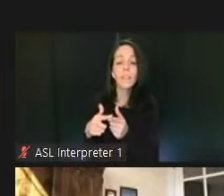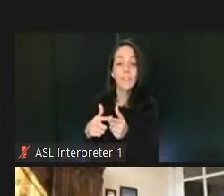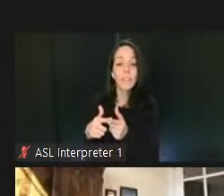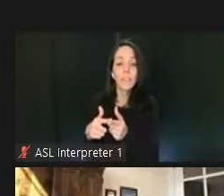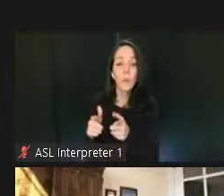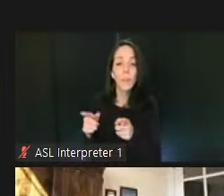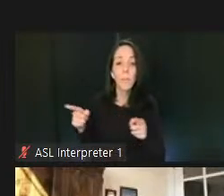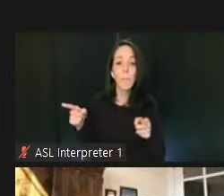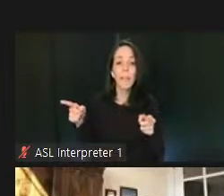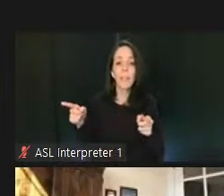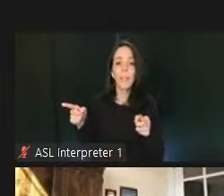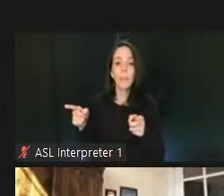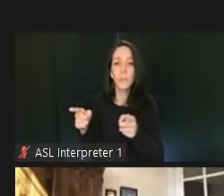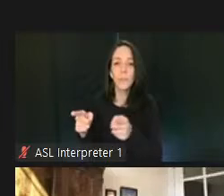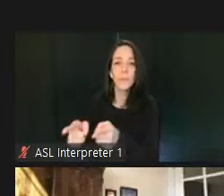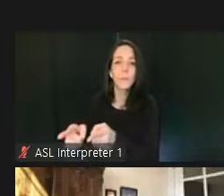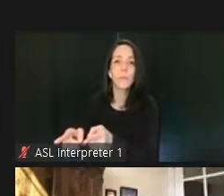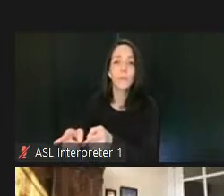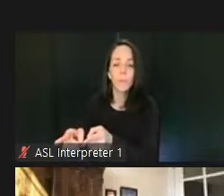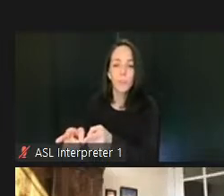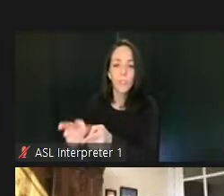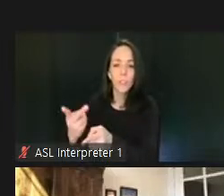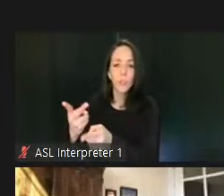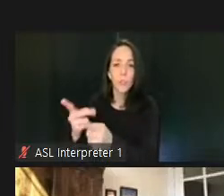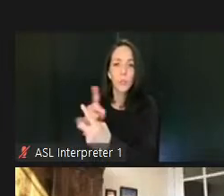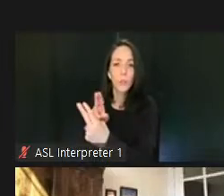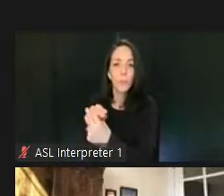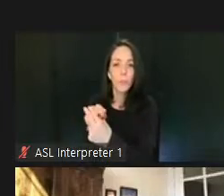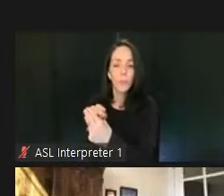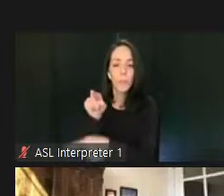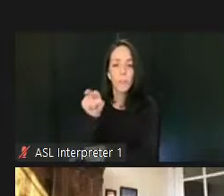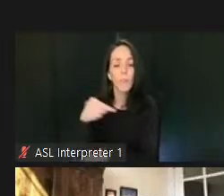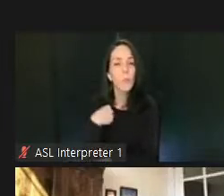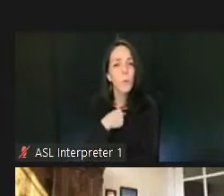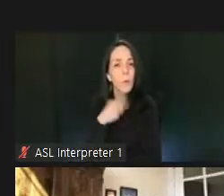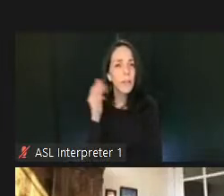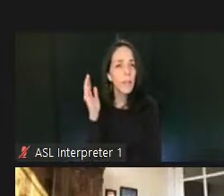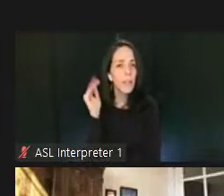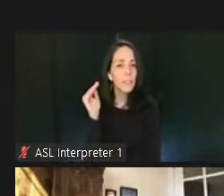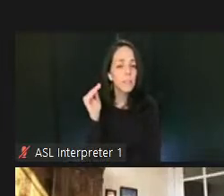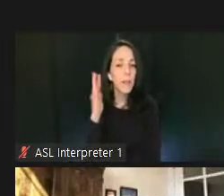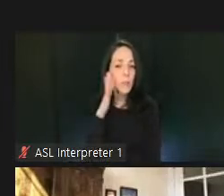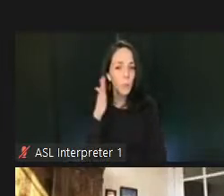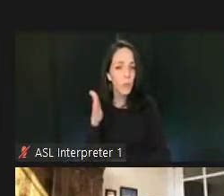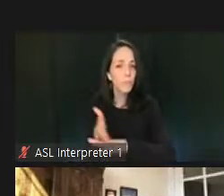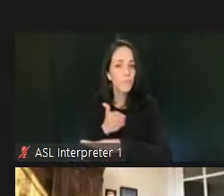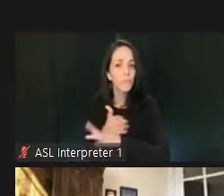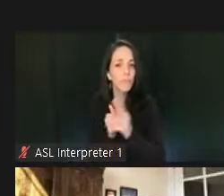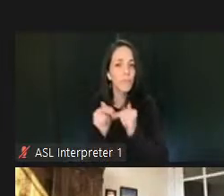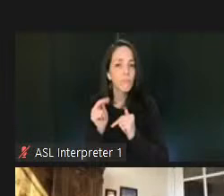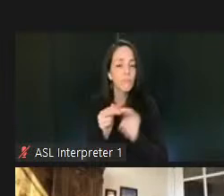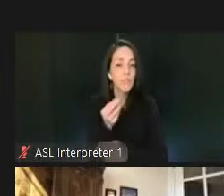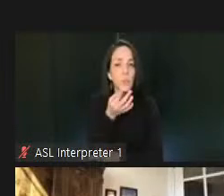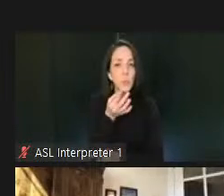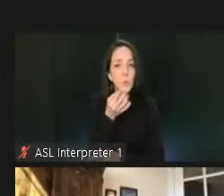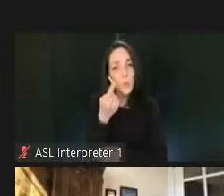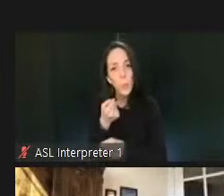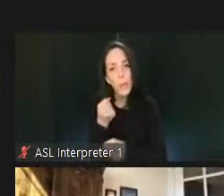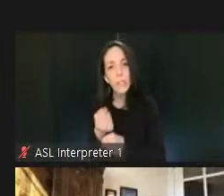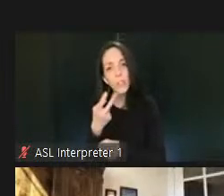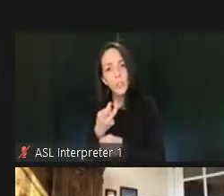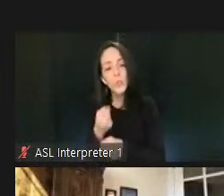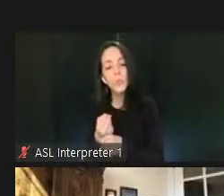cross section, and that's where we anticipate constructing in the upcoming year or 2. We'll be constructing